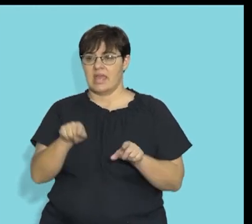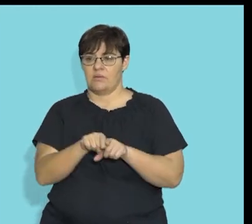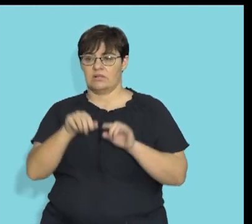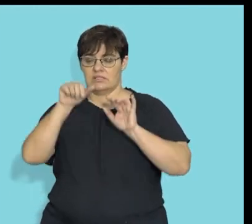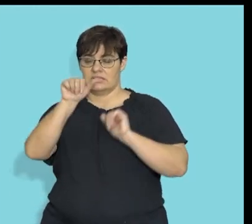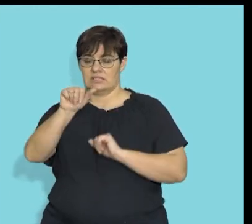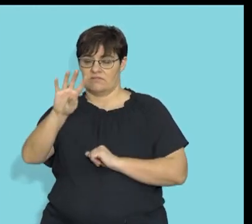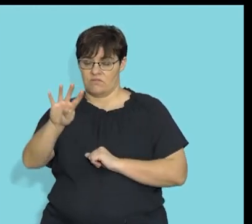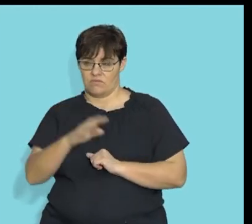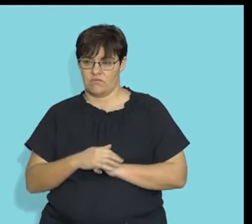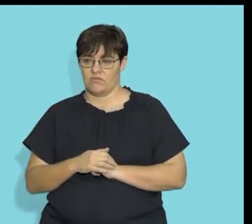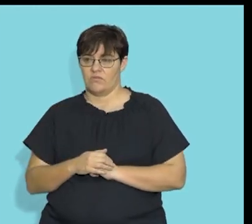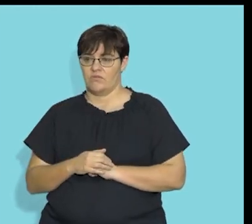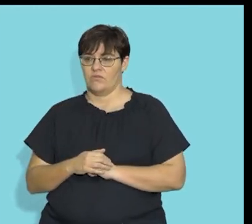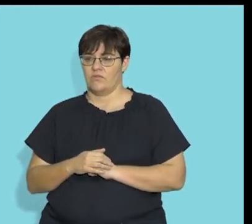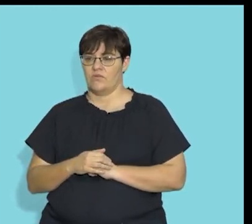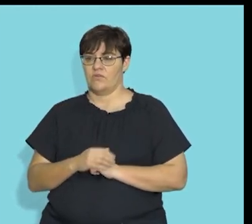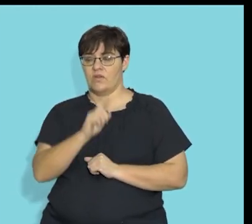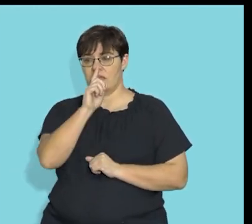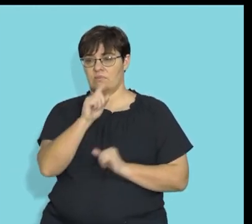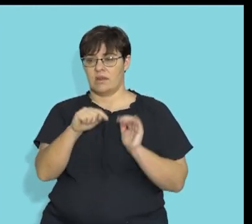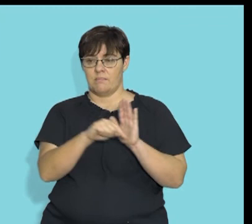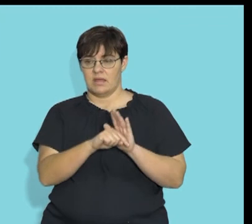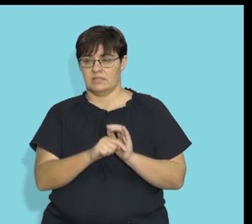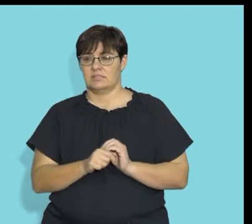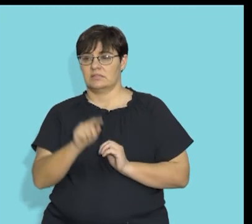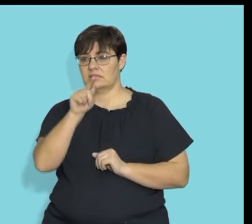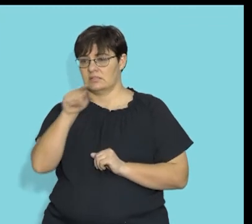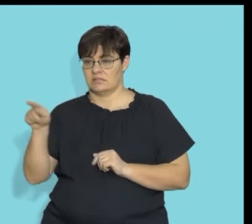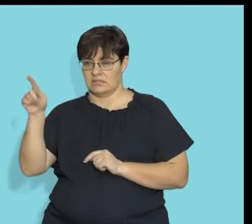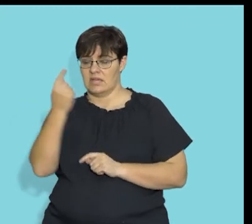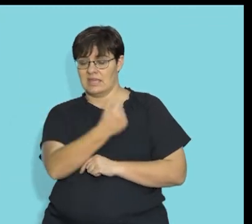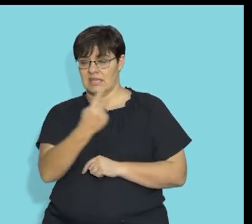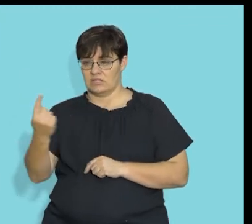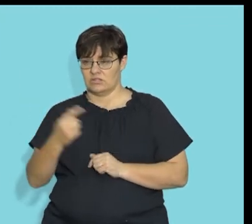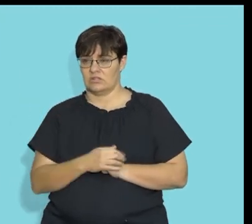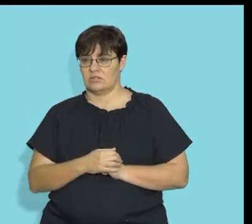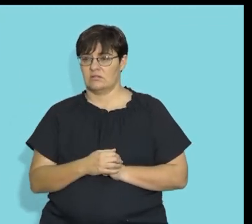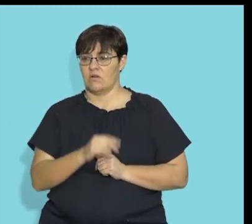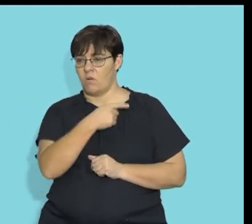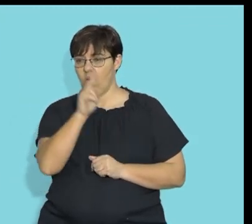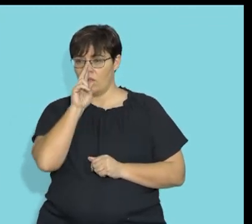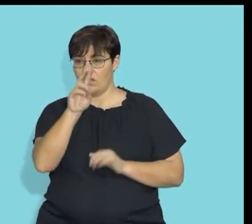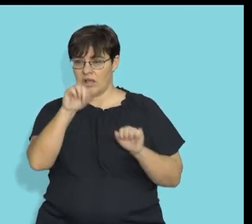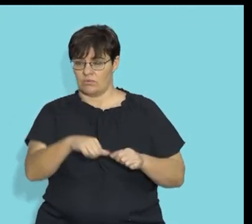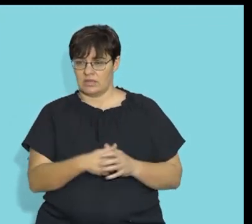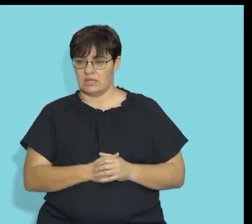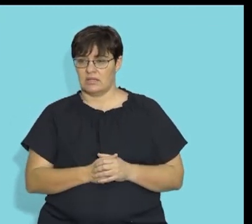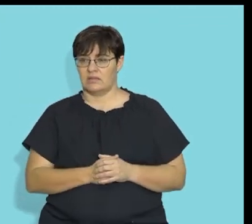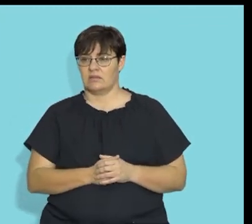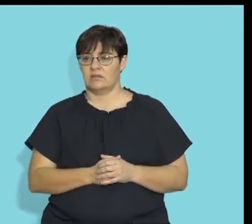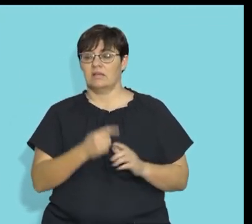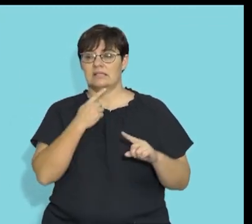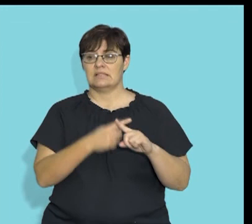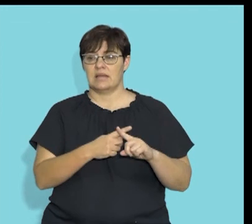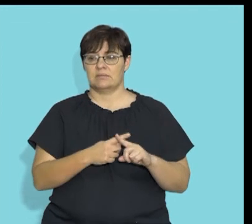My A is equal to 64. My ratio between each of these, hopefully everyone will agree